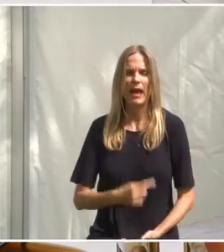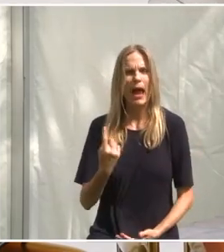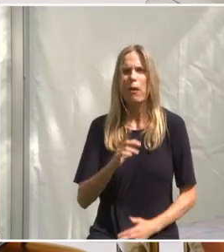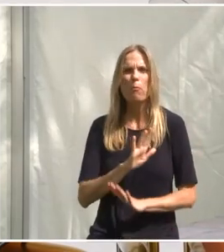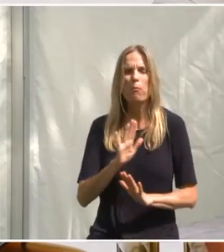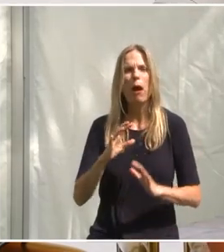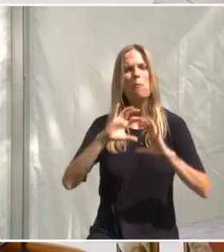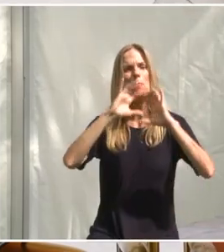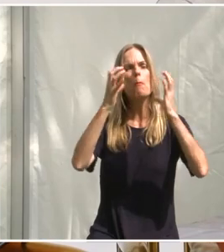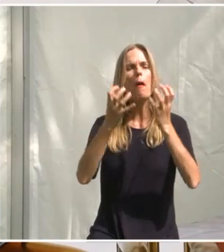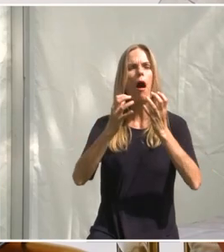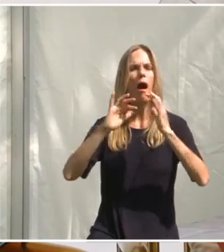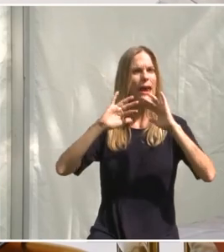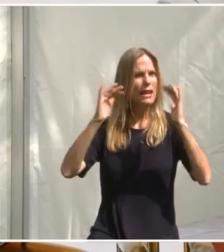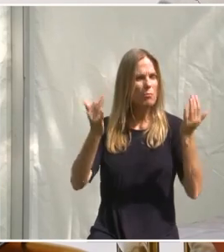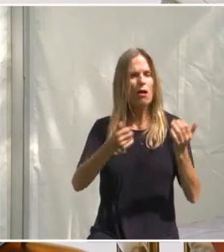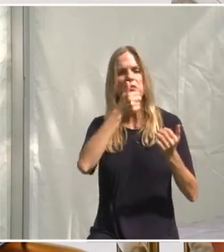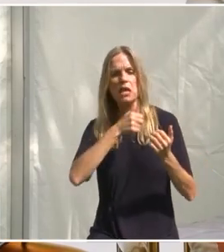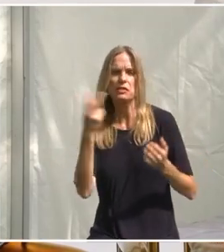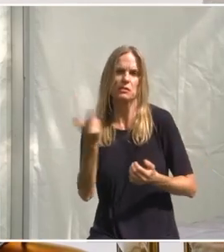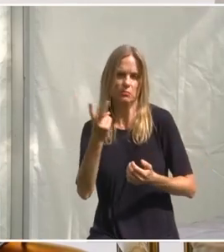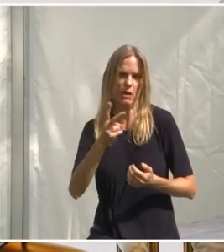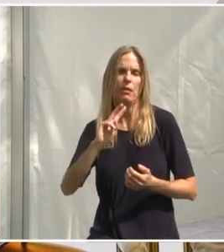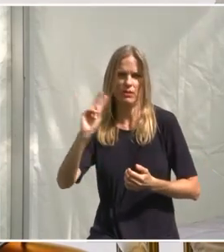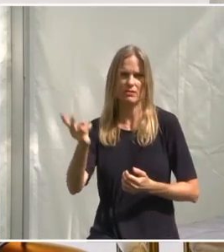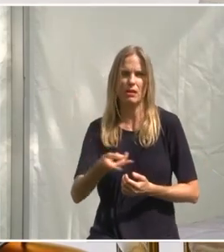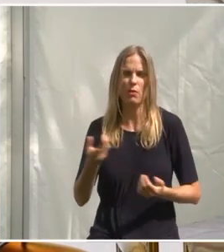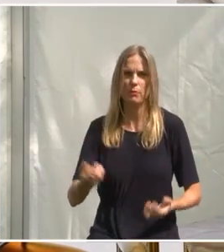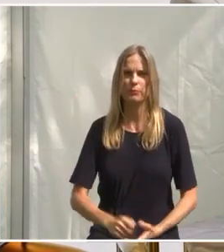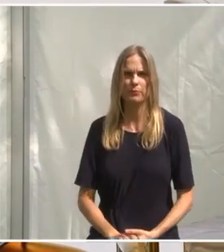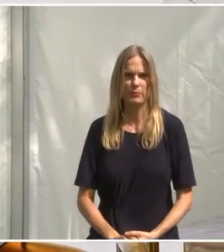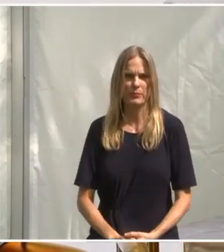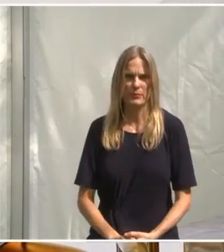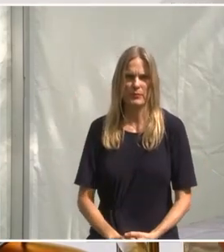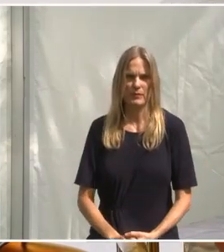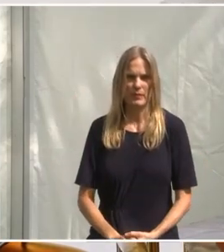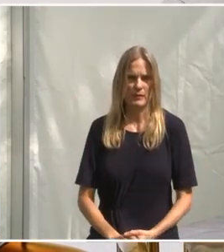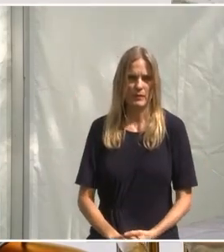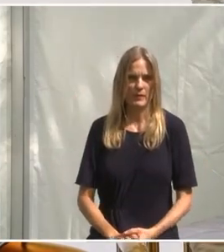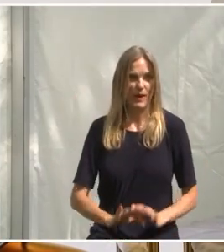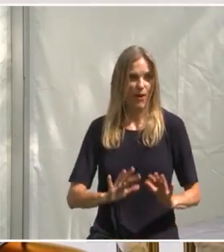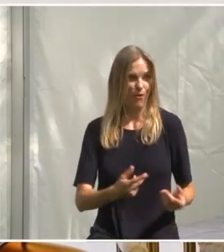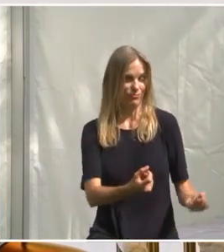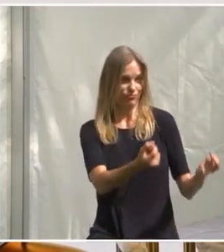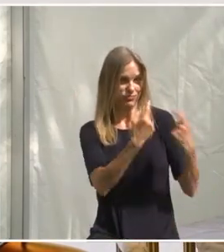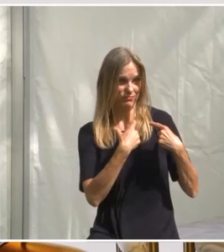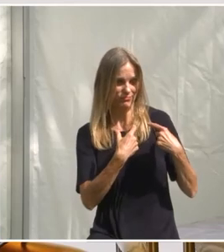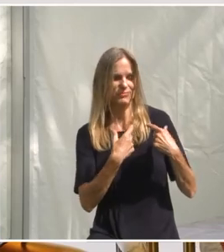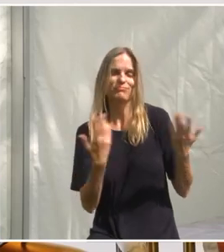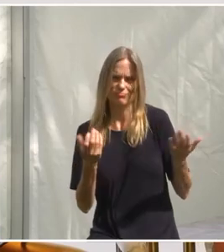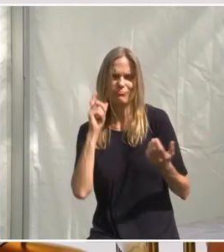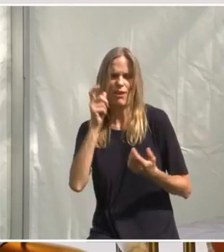it comes to Estonia as well. So in that sense, if you drop this bomb for me, I try to reply on